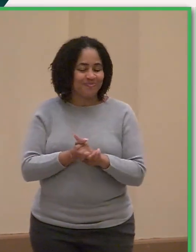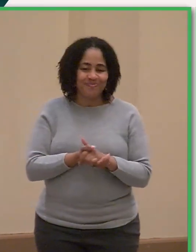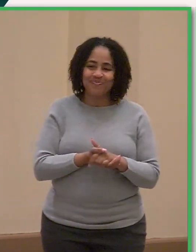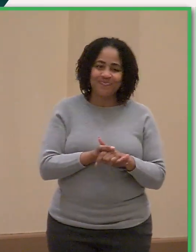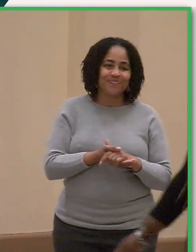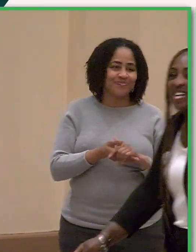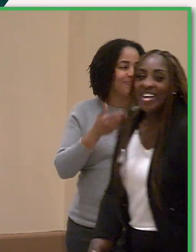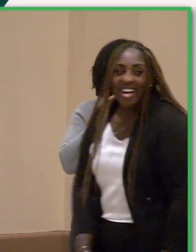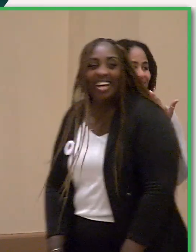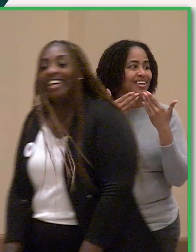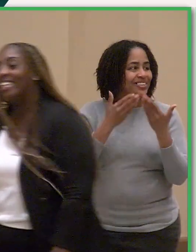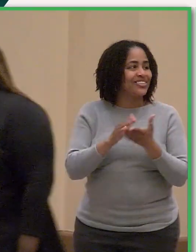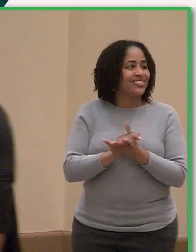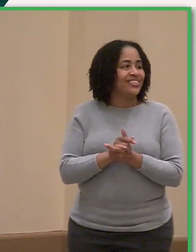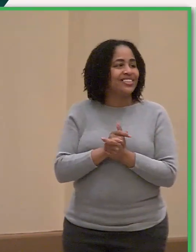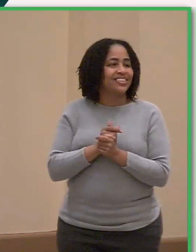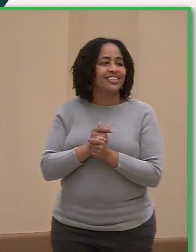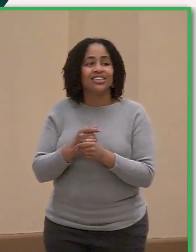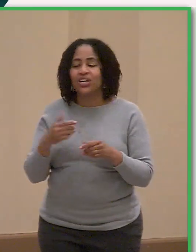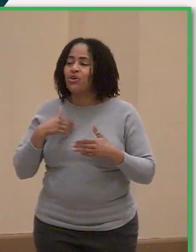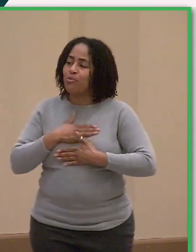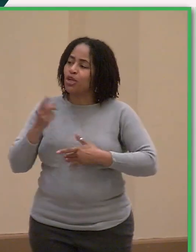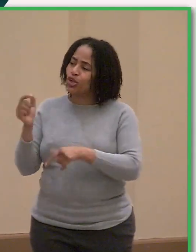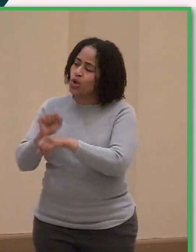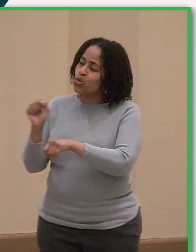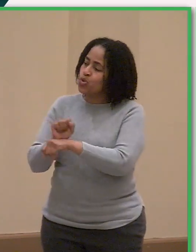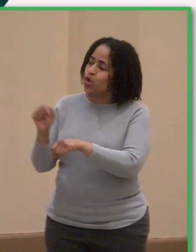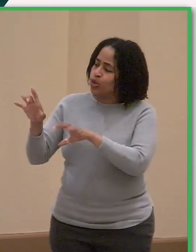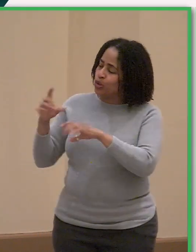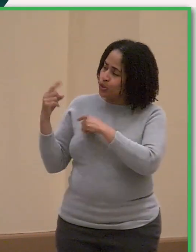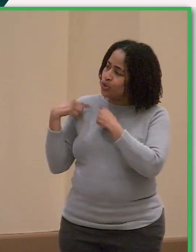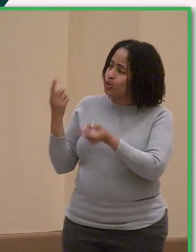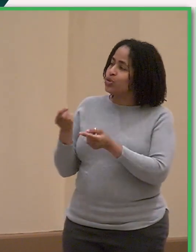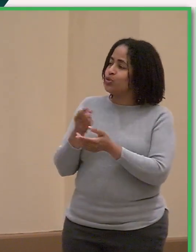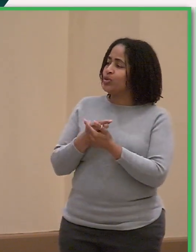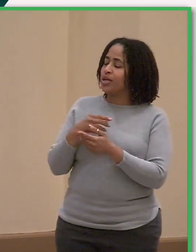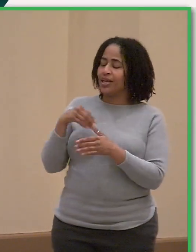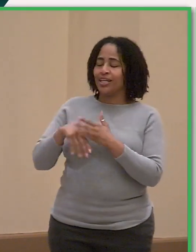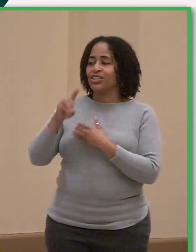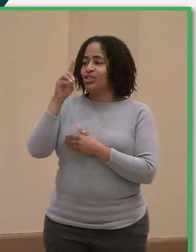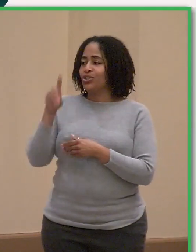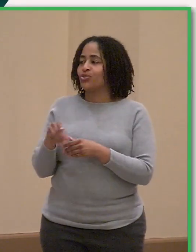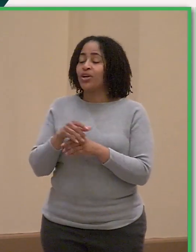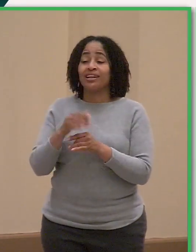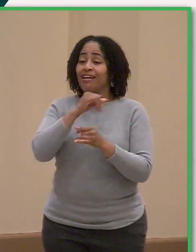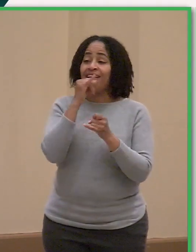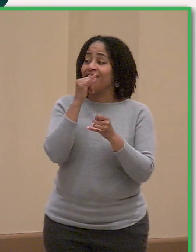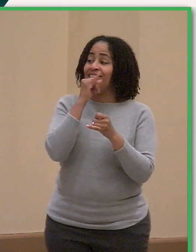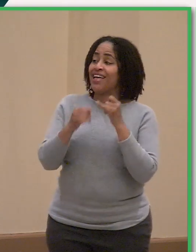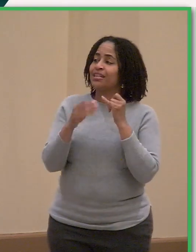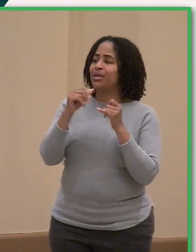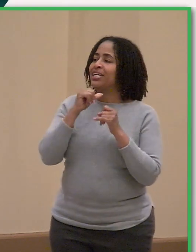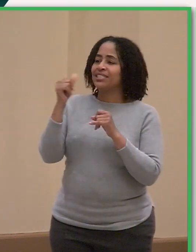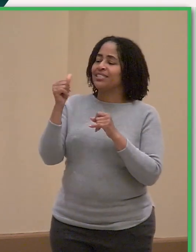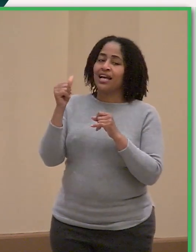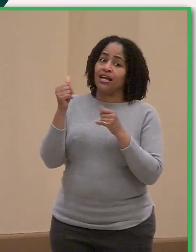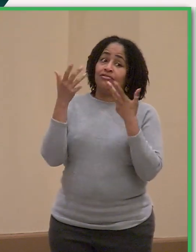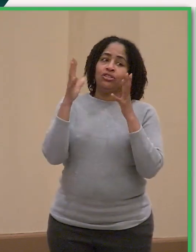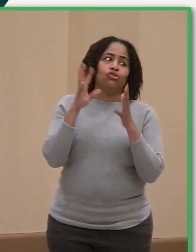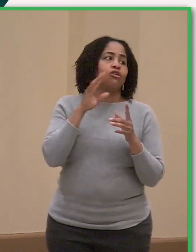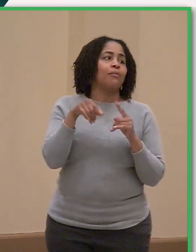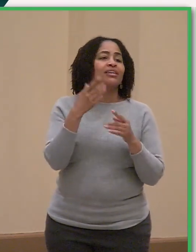We thank you so much and appreciate you for the work that you do in District 1 in the city of Detroit. Last but certainly not least, we again want to talk